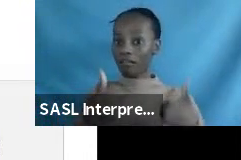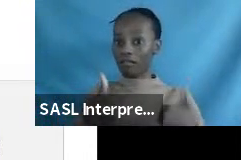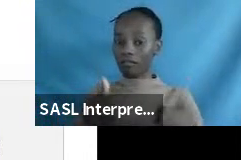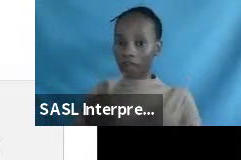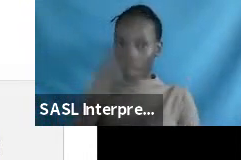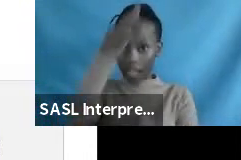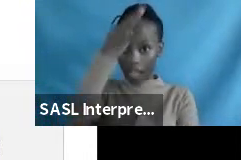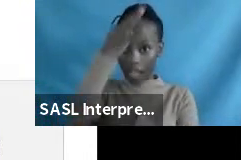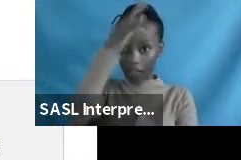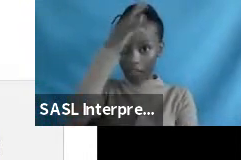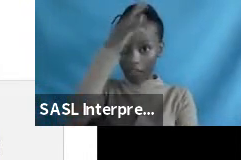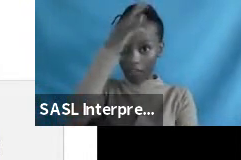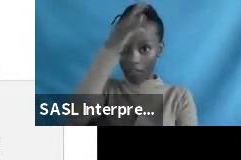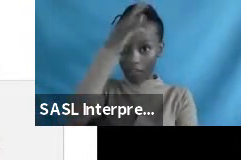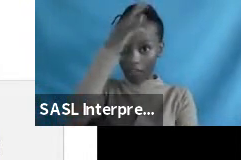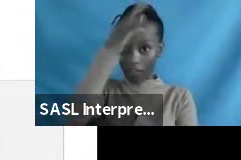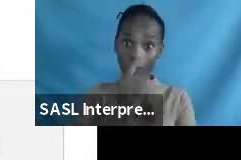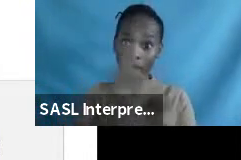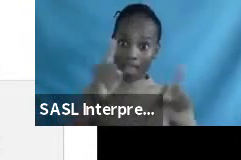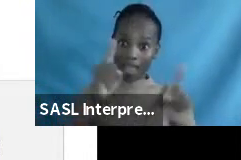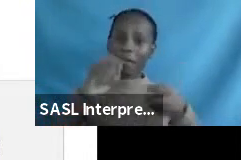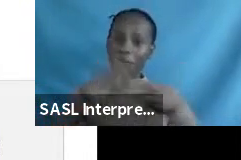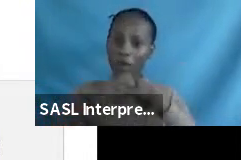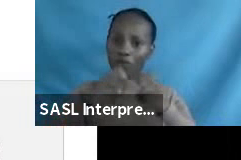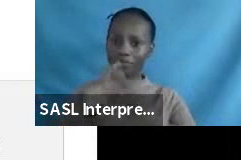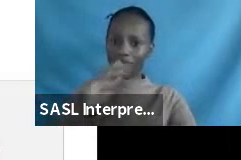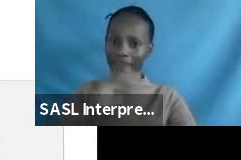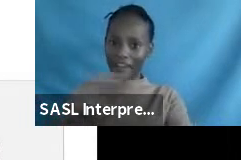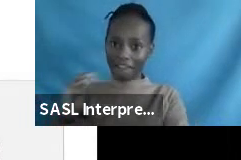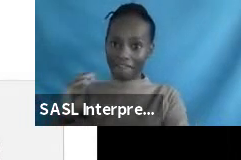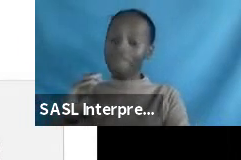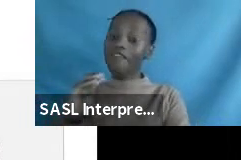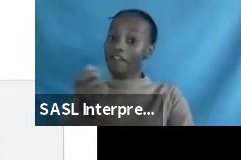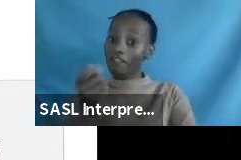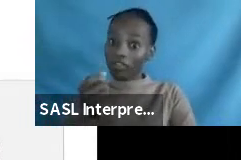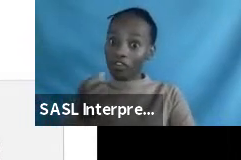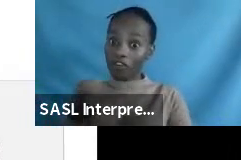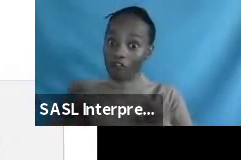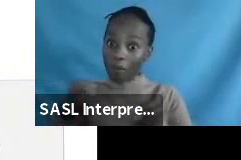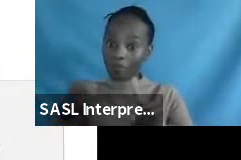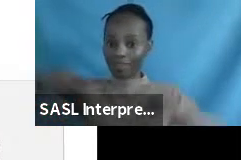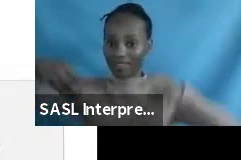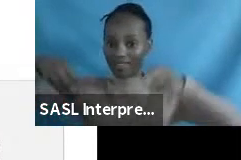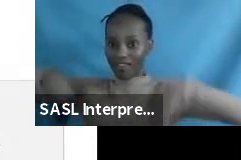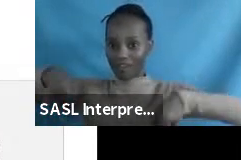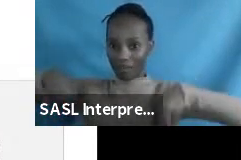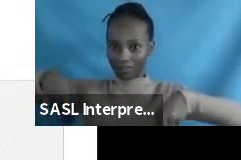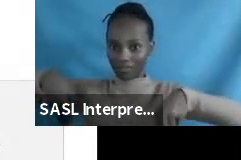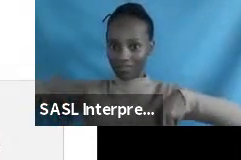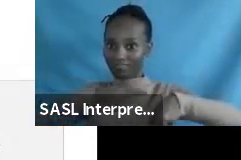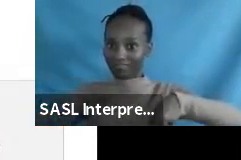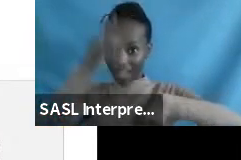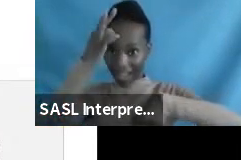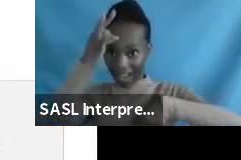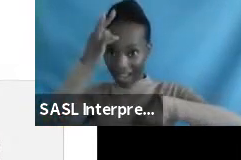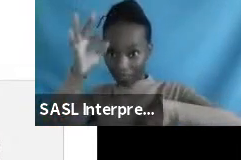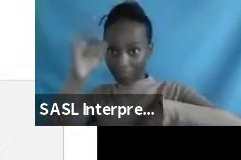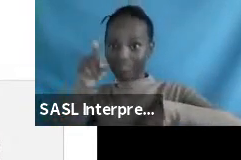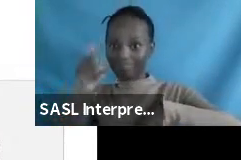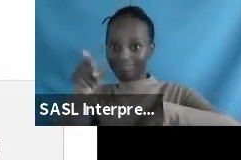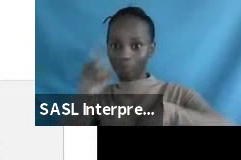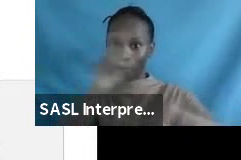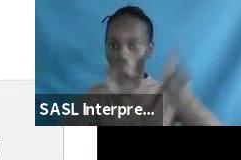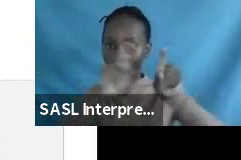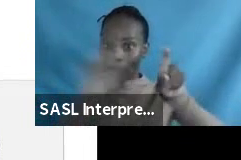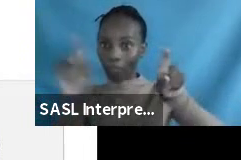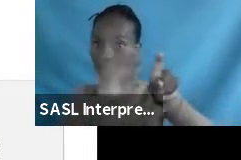illicit financial flows is exacerbated by corrupt tendencies of government agencies. Let that